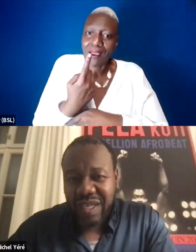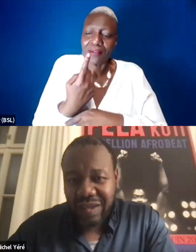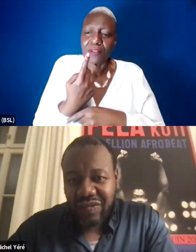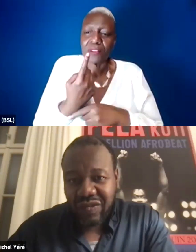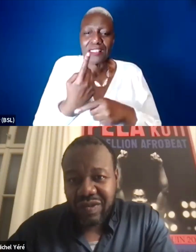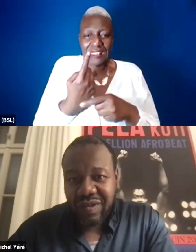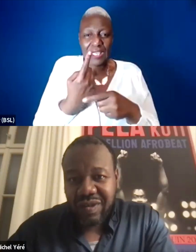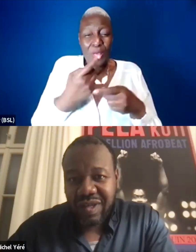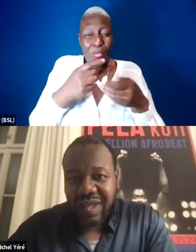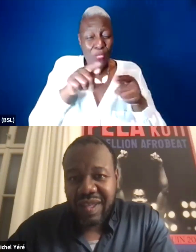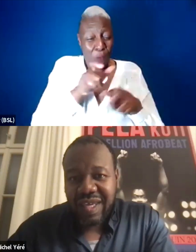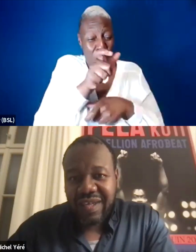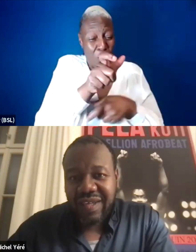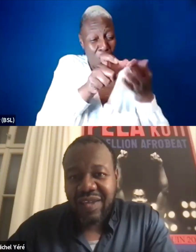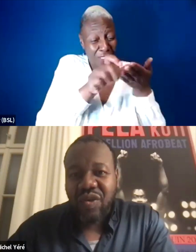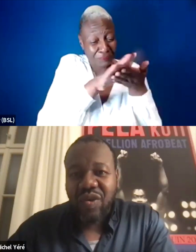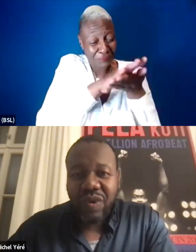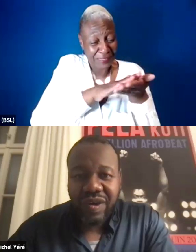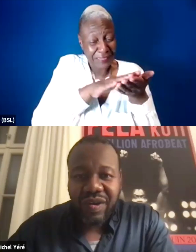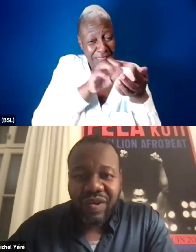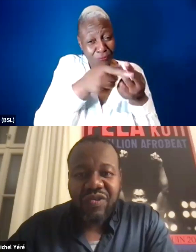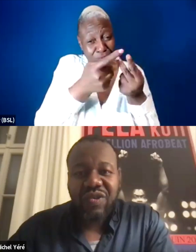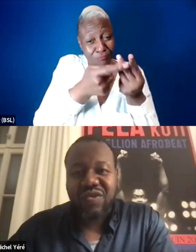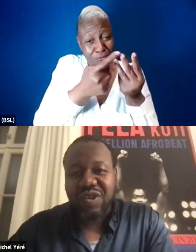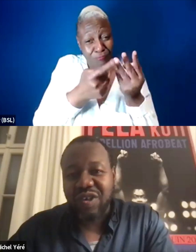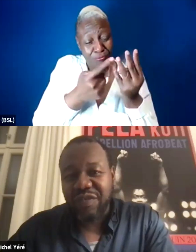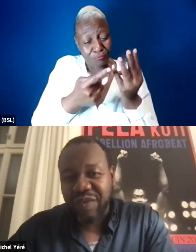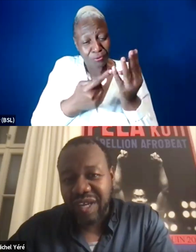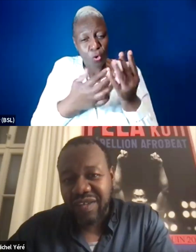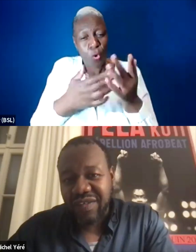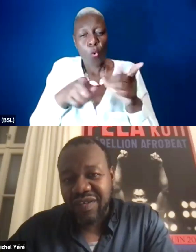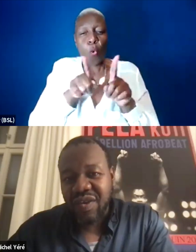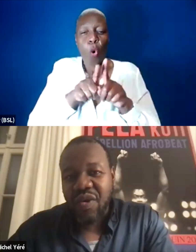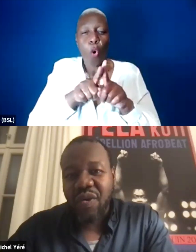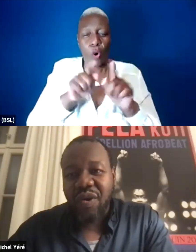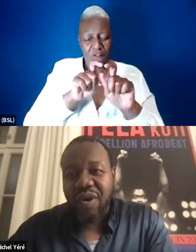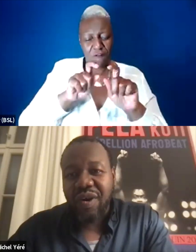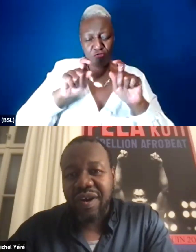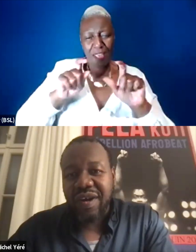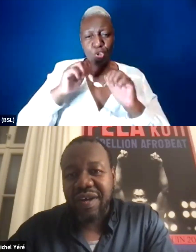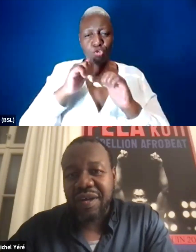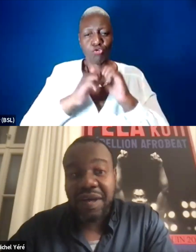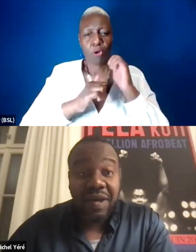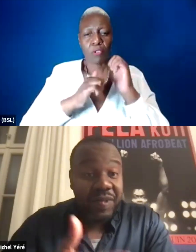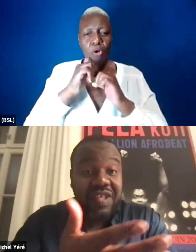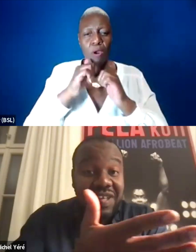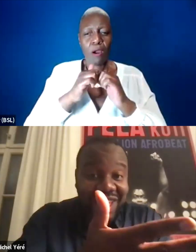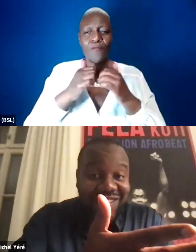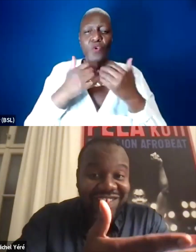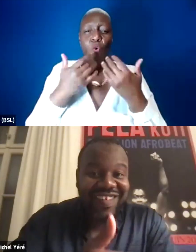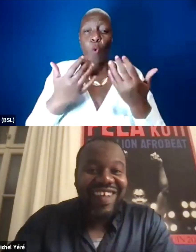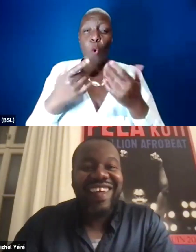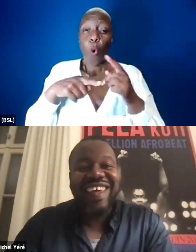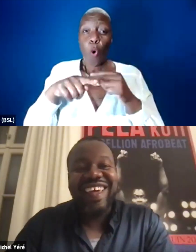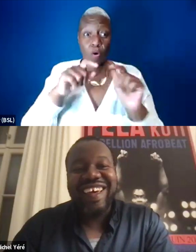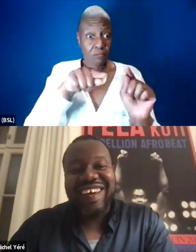of meanings that either a word or the structure of a phrase or a particular